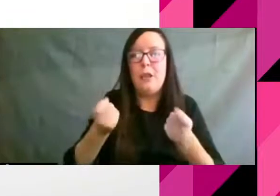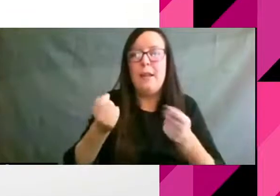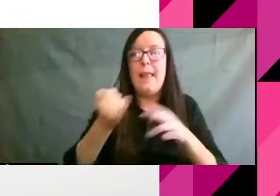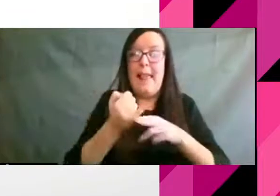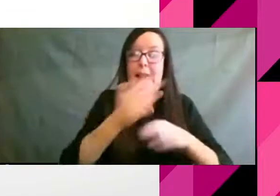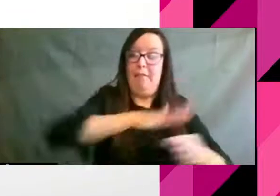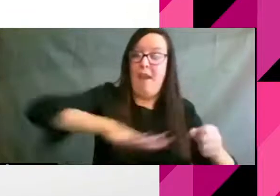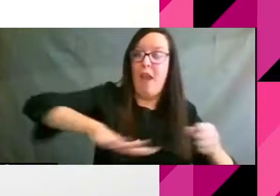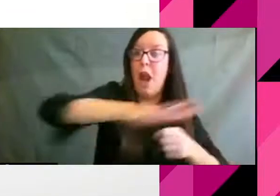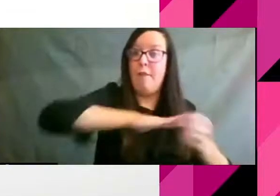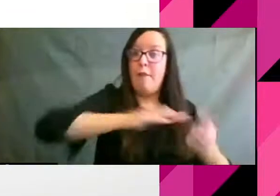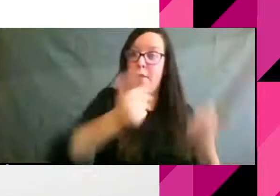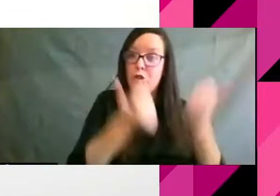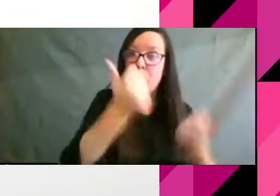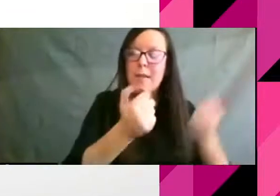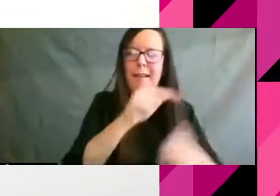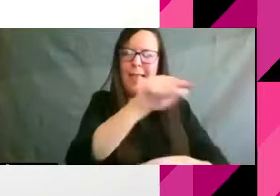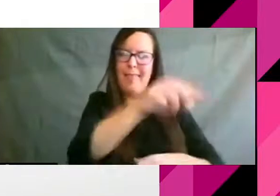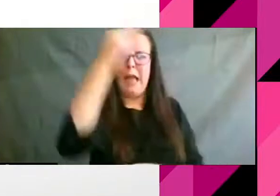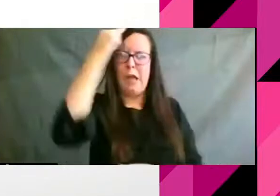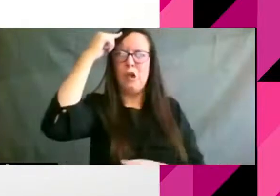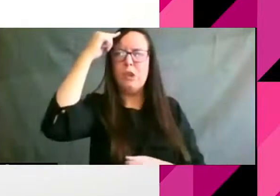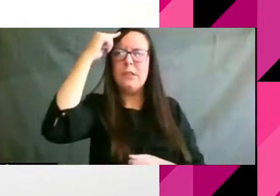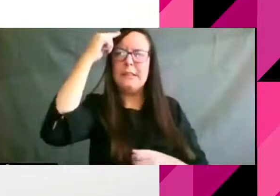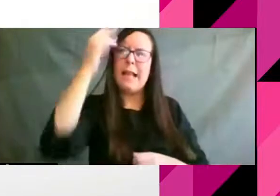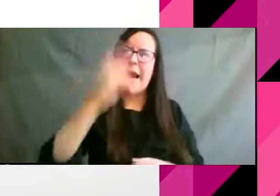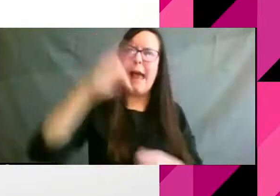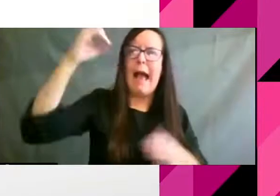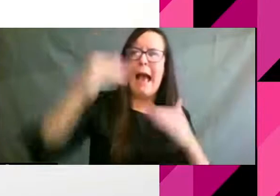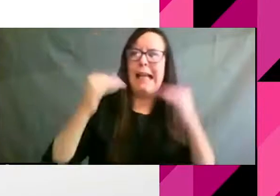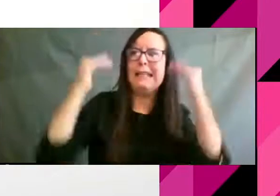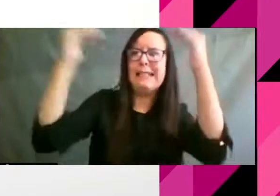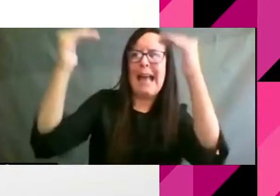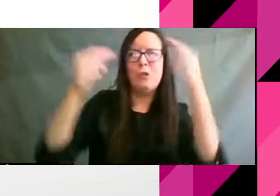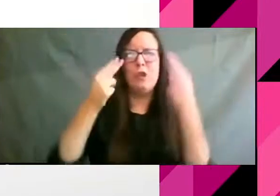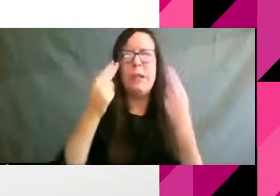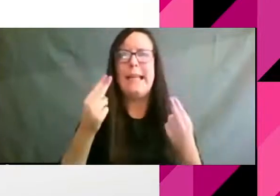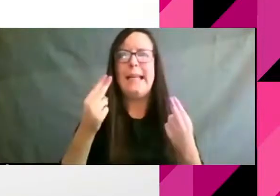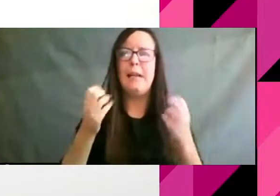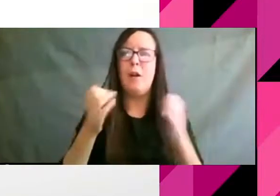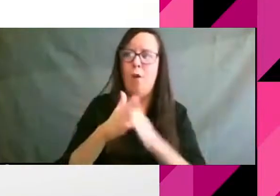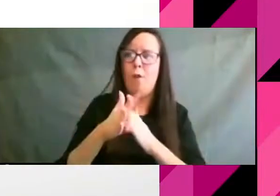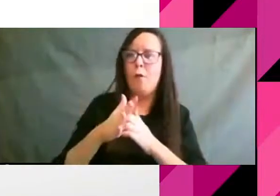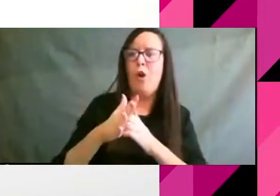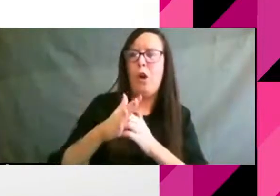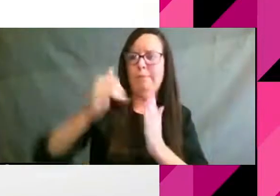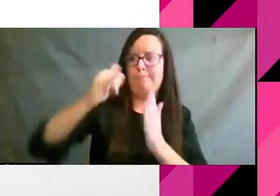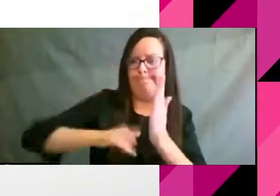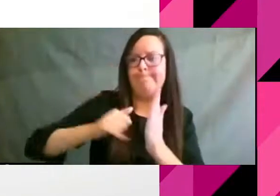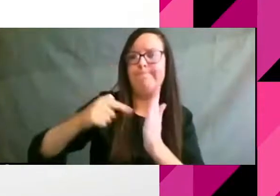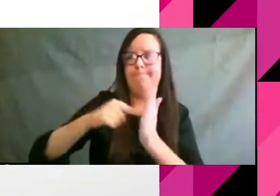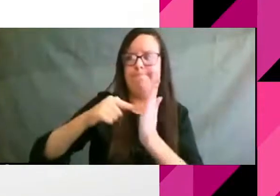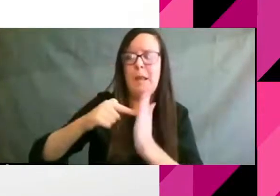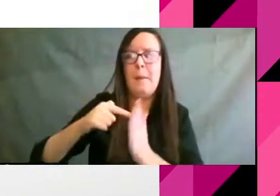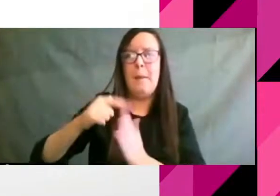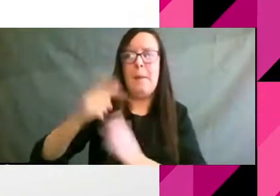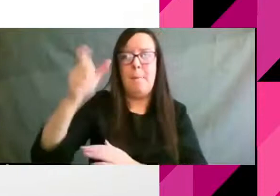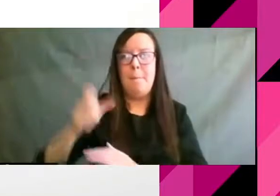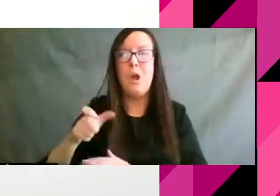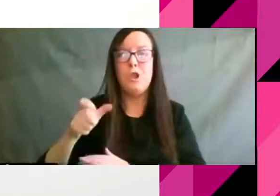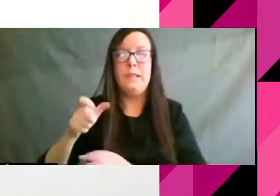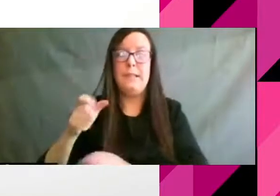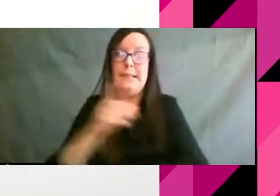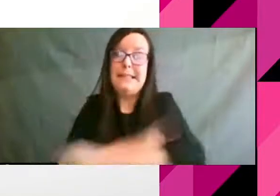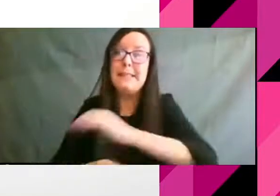high standards that are introduced by the Convention on the Rights of Persons with Disabilities. Of course, we cannot read Article 13 on a